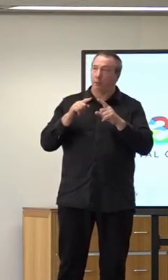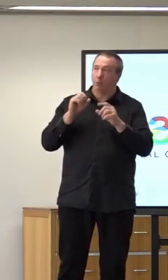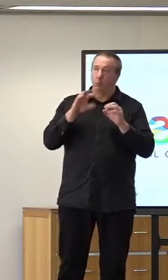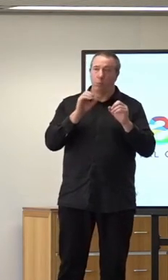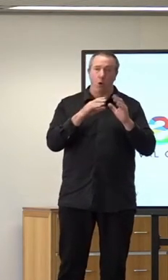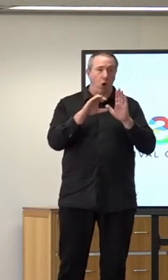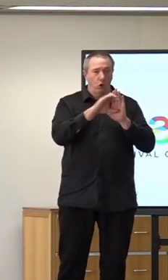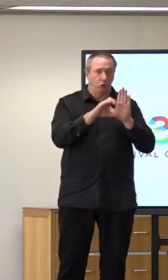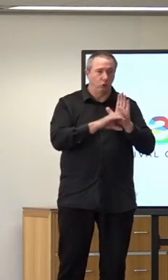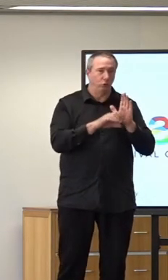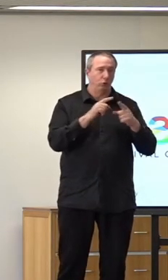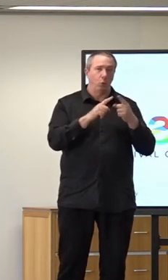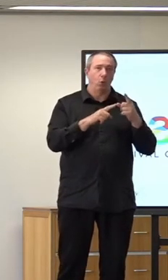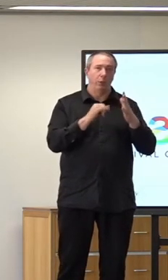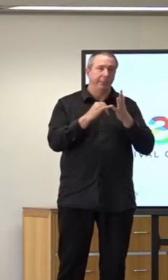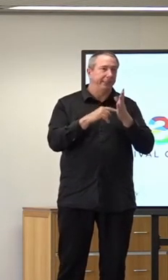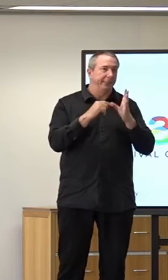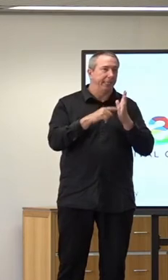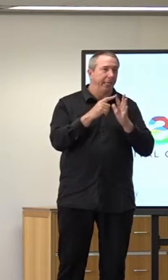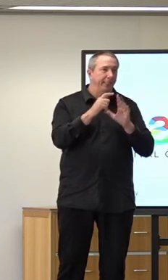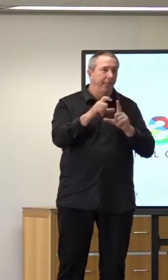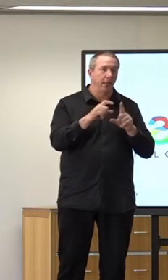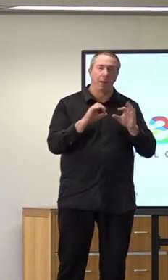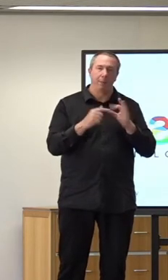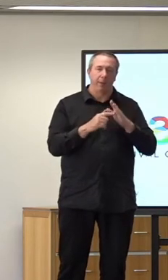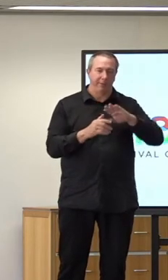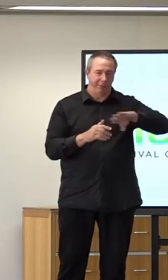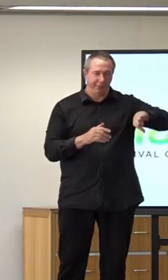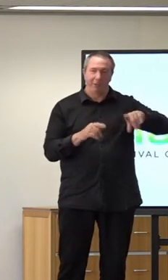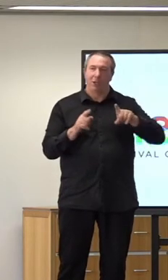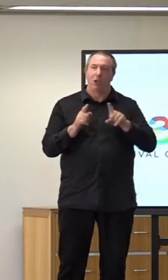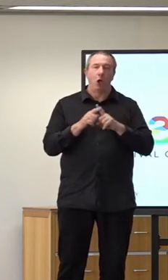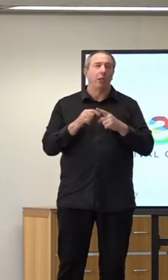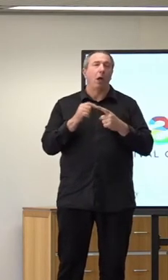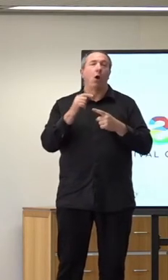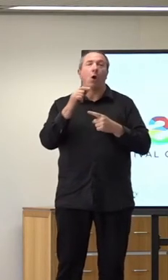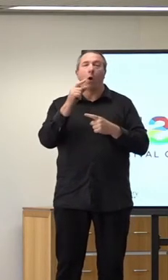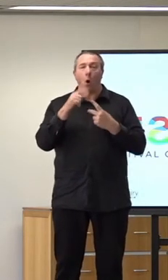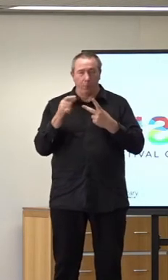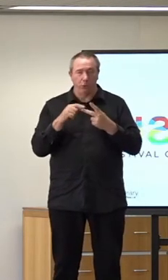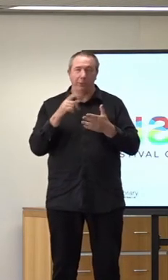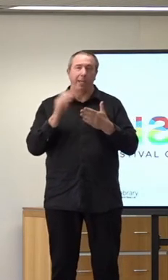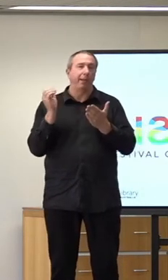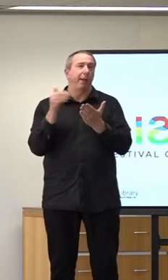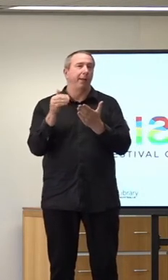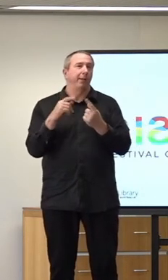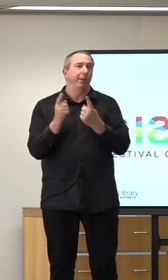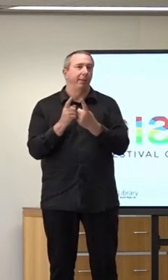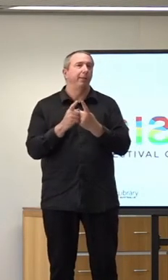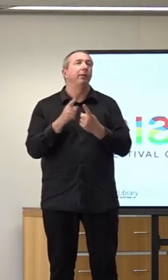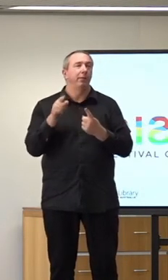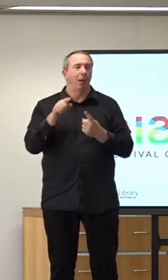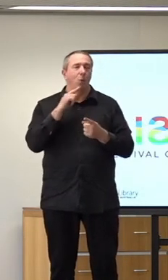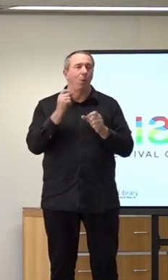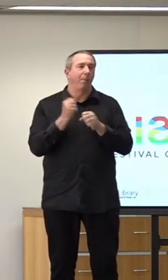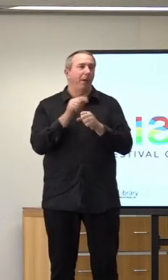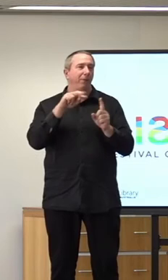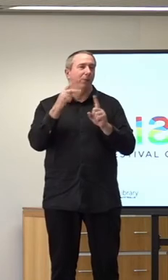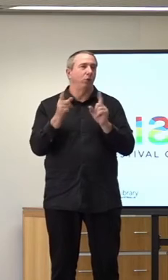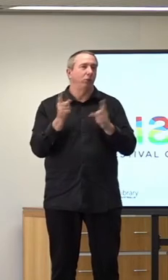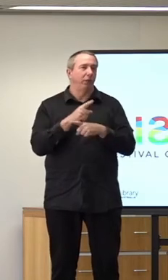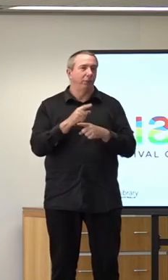constitution or stat deck or whatever. Whereas if you just keep it away and then opt in to do all that sort of stuff, that's when real change starts to